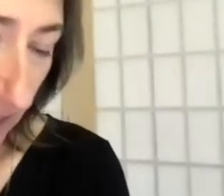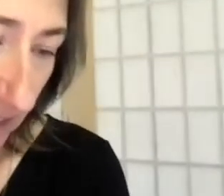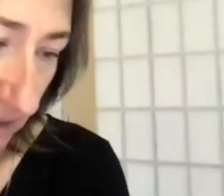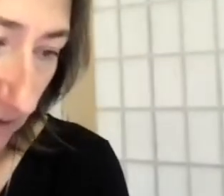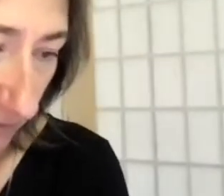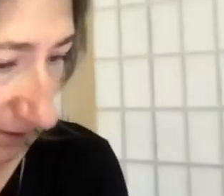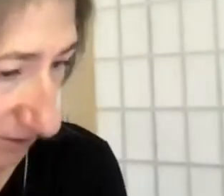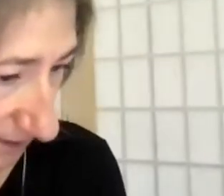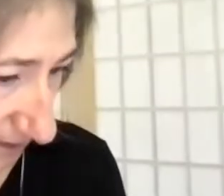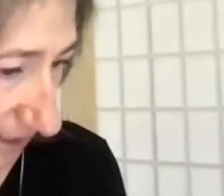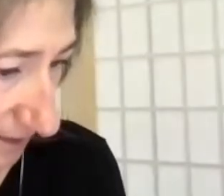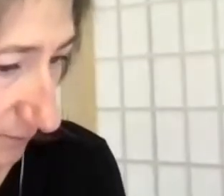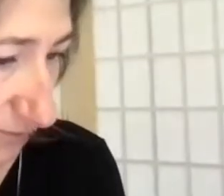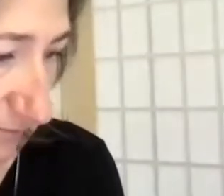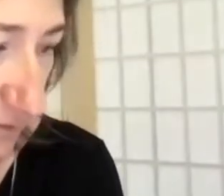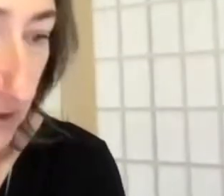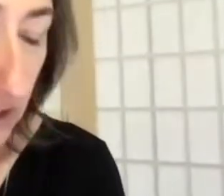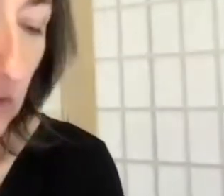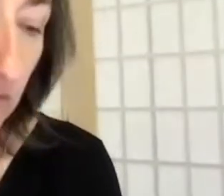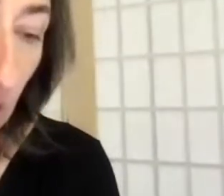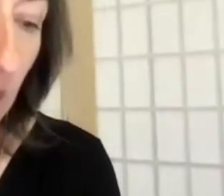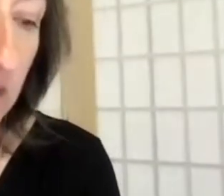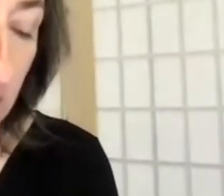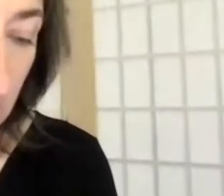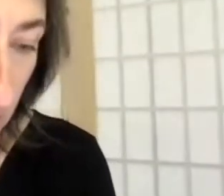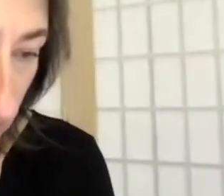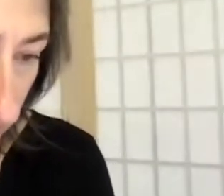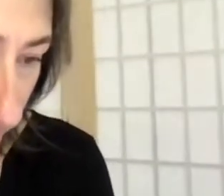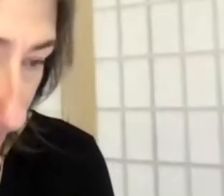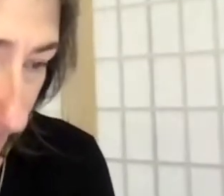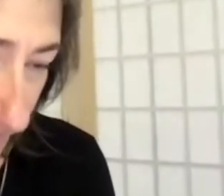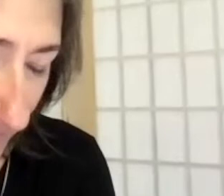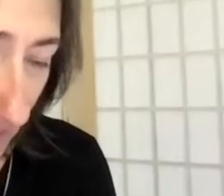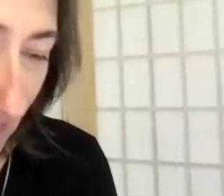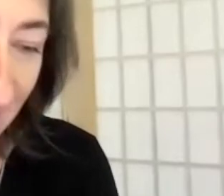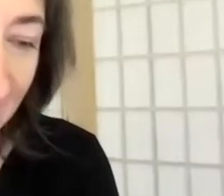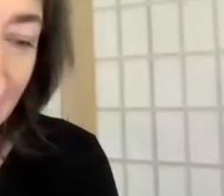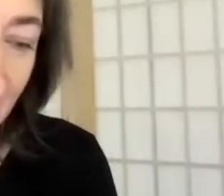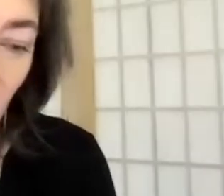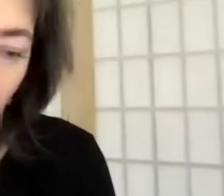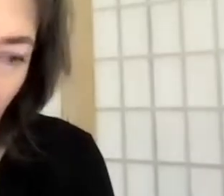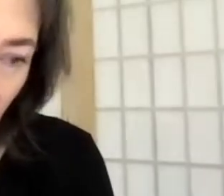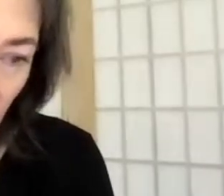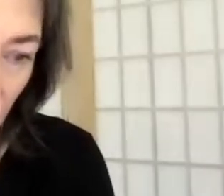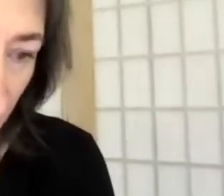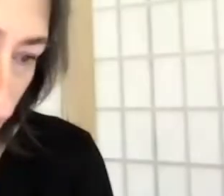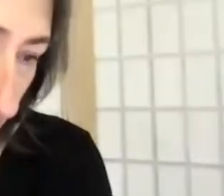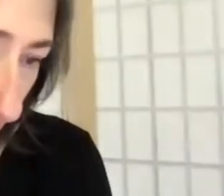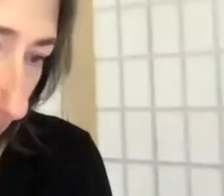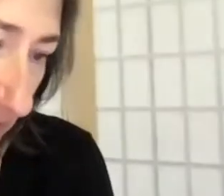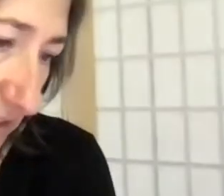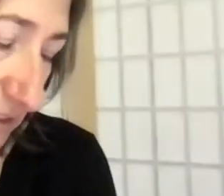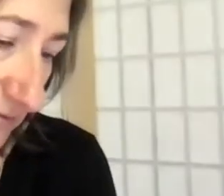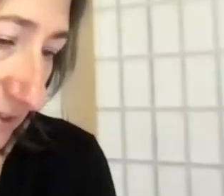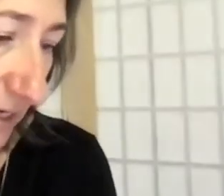about getting, barriers to getting candid input from the community to inform our systems. Denise, your question was about building